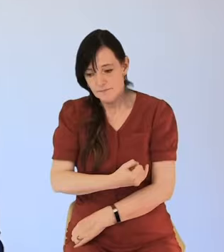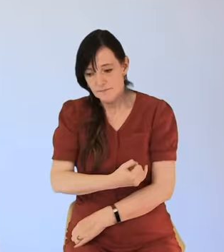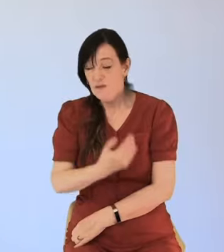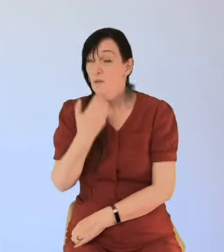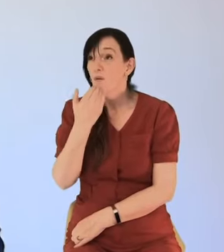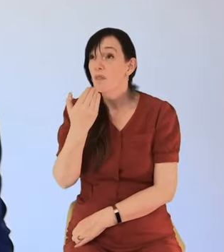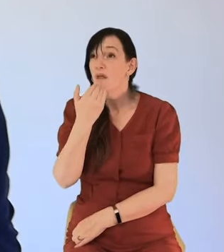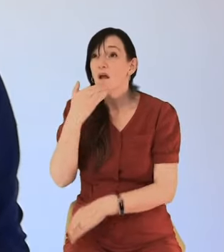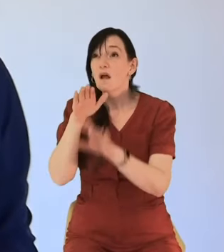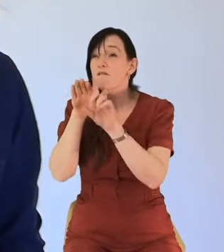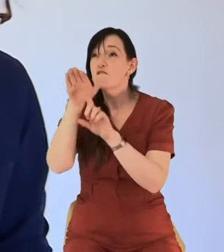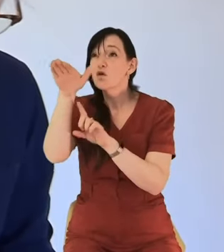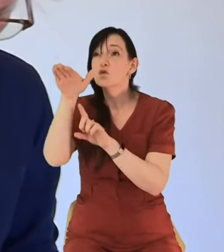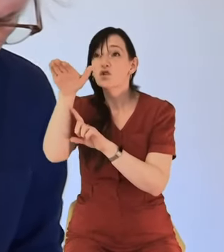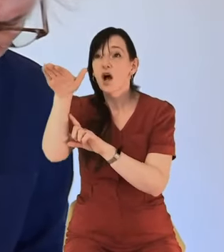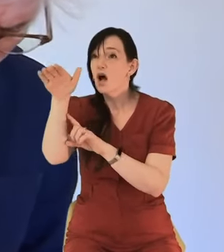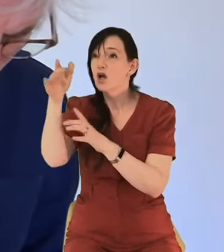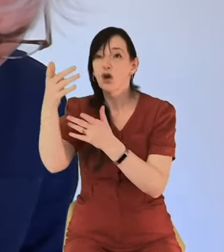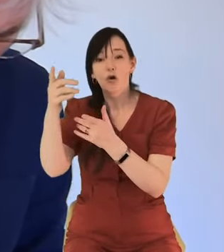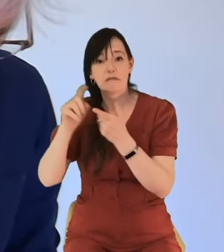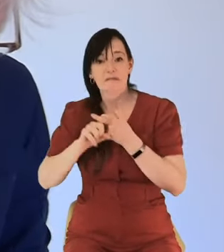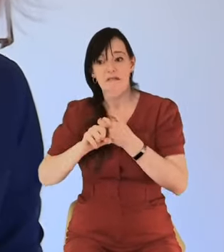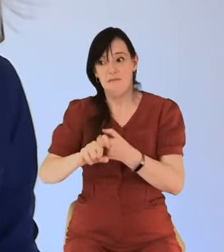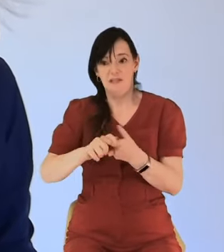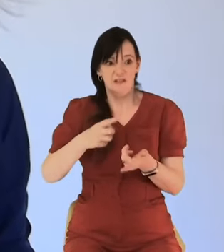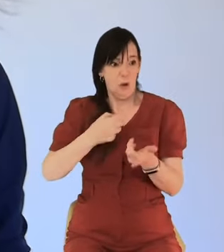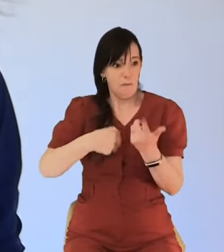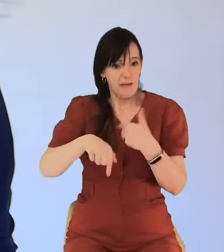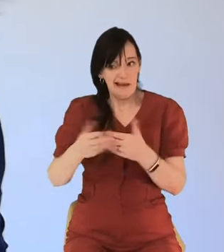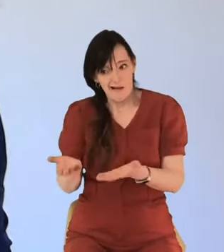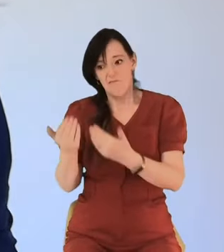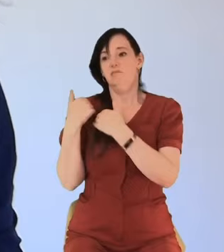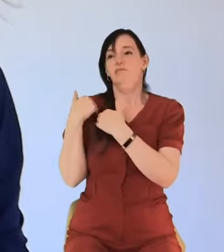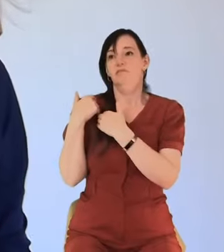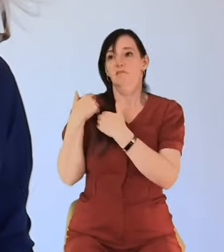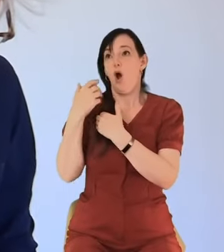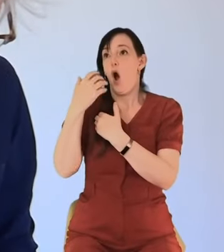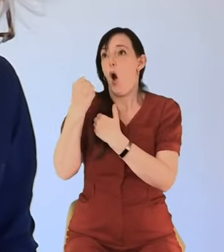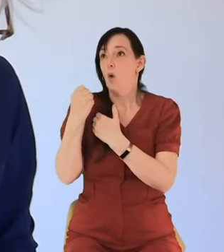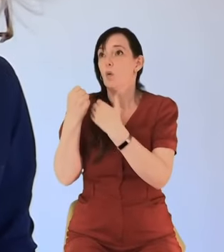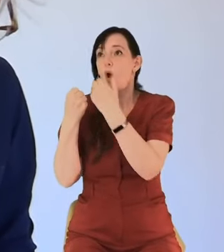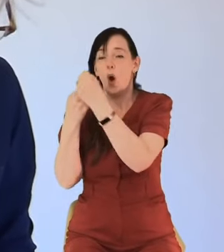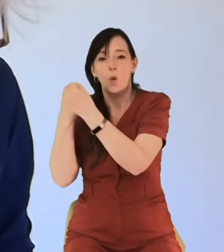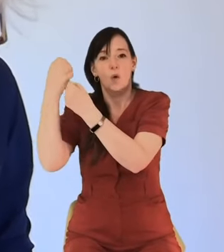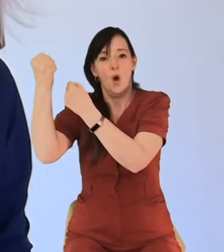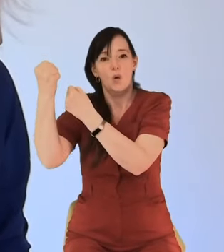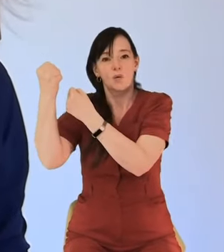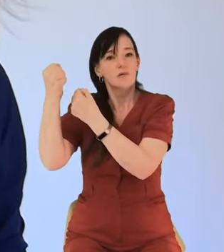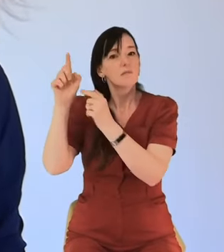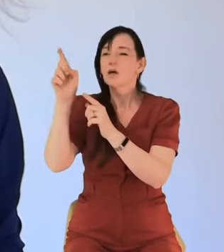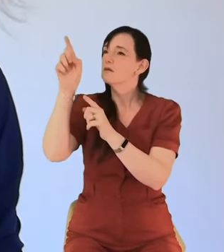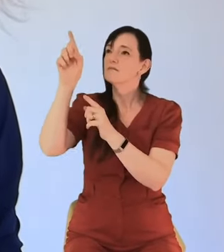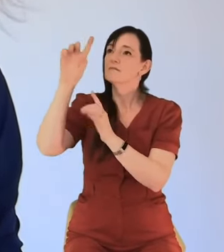And we thank you that the future doesn't depend on our keeping hold of you, but your keeping hold of